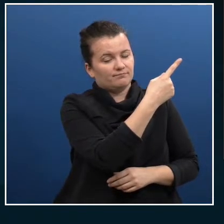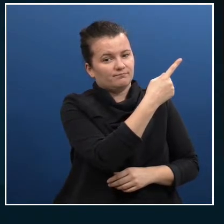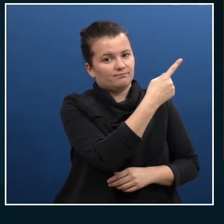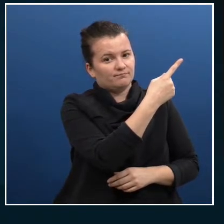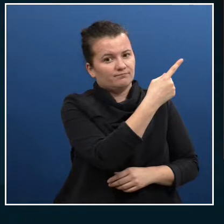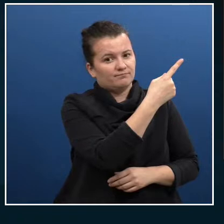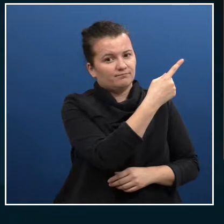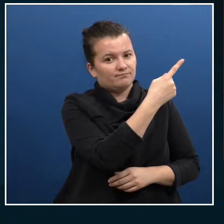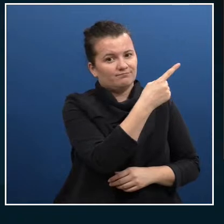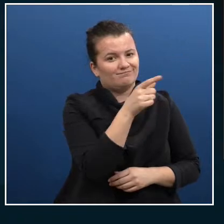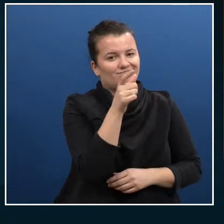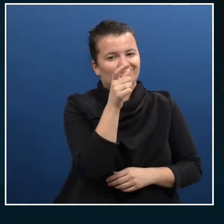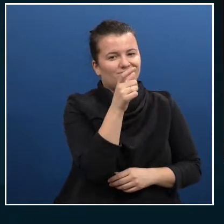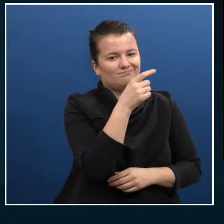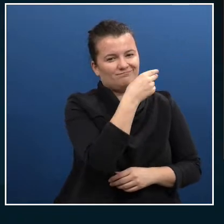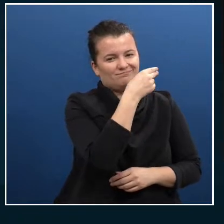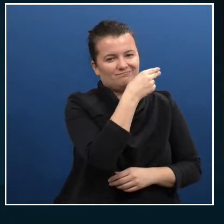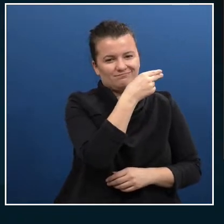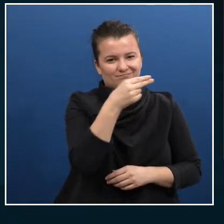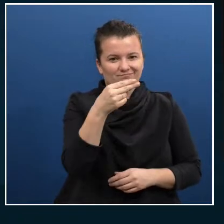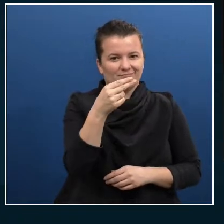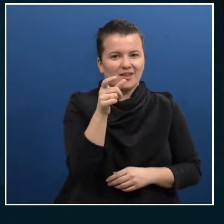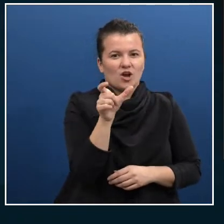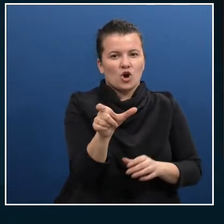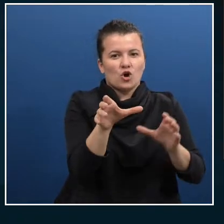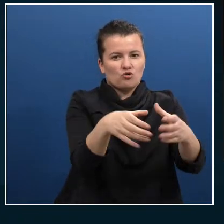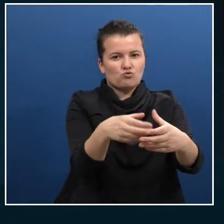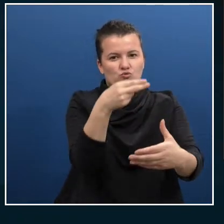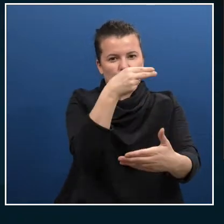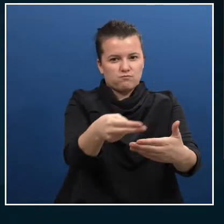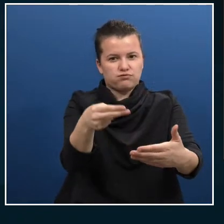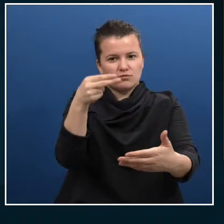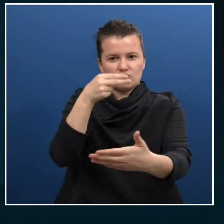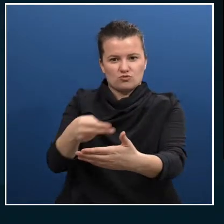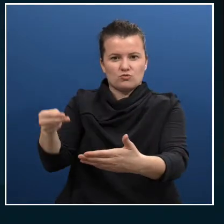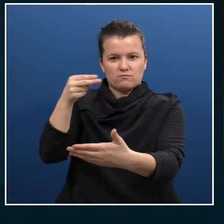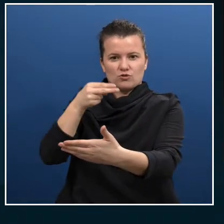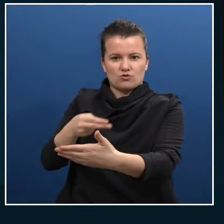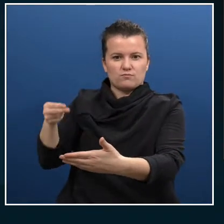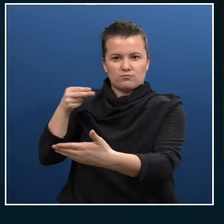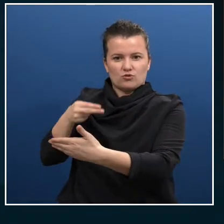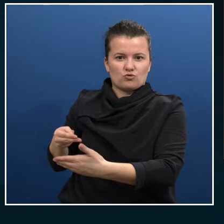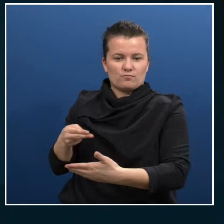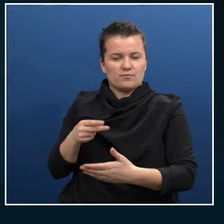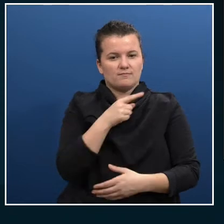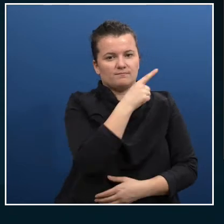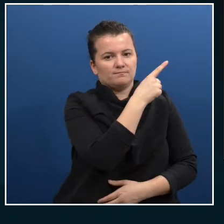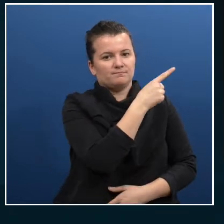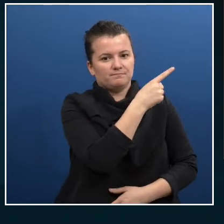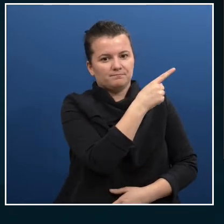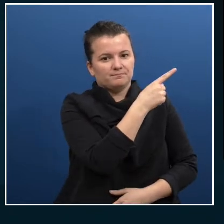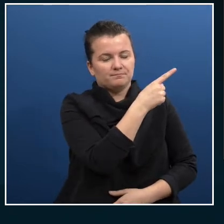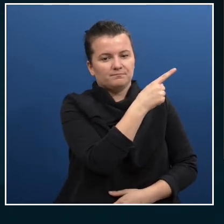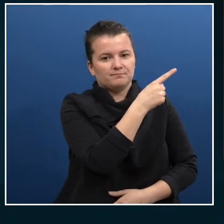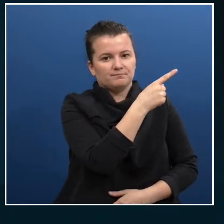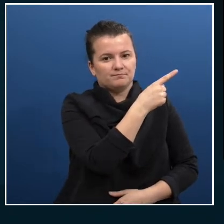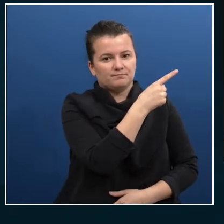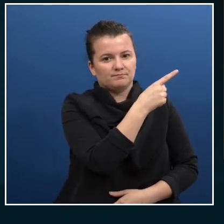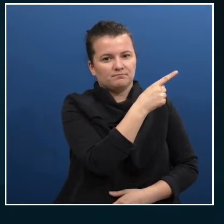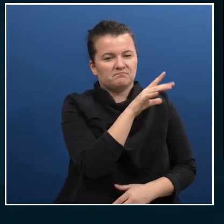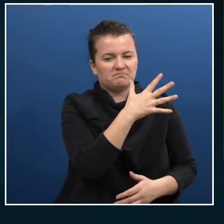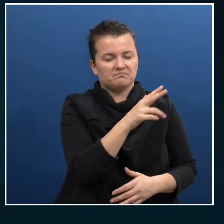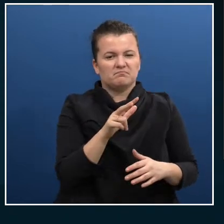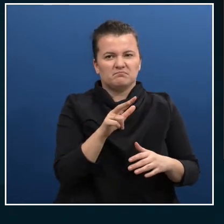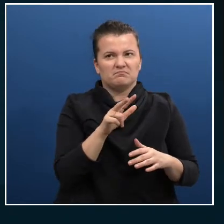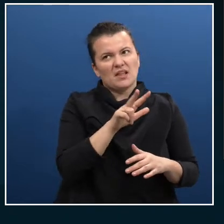in this case, WVD hosts, monitoring one, a file services one, and a key vault one. So about 8 or 9 different resource